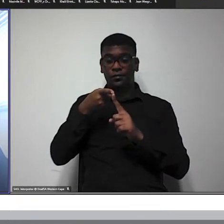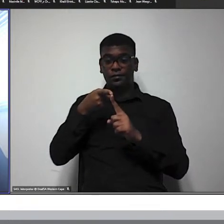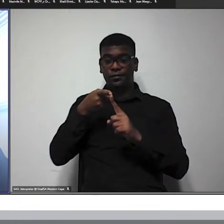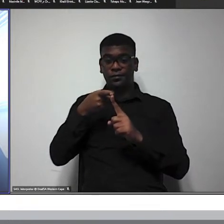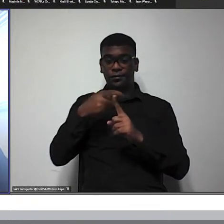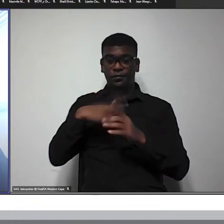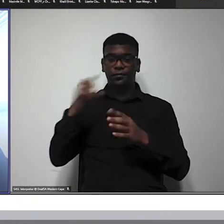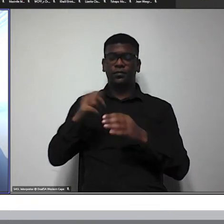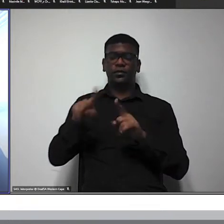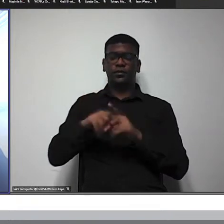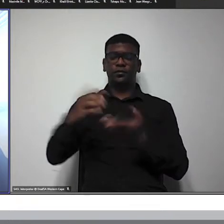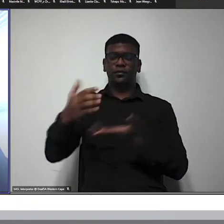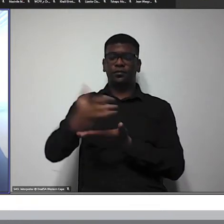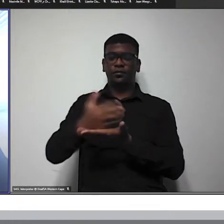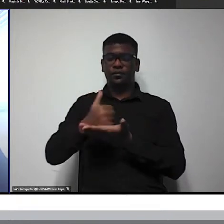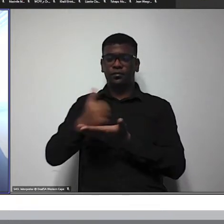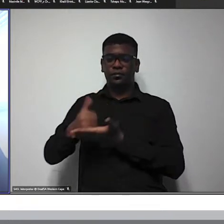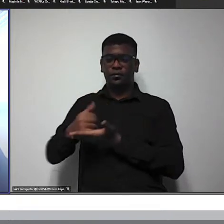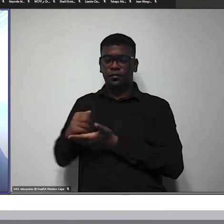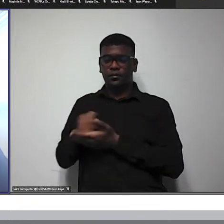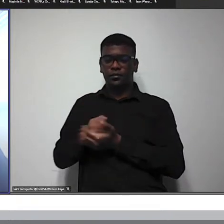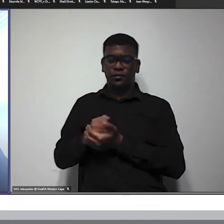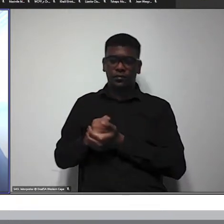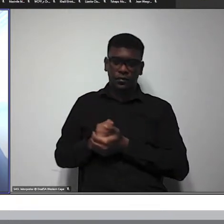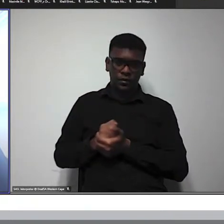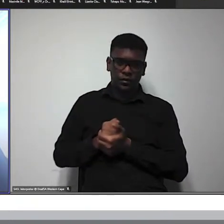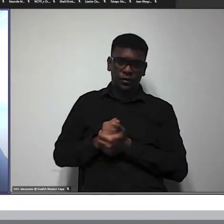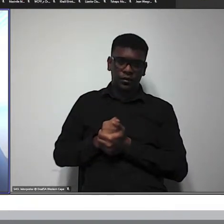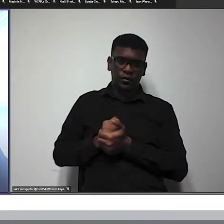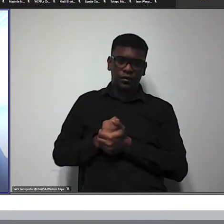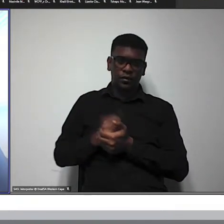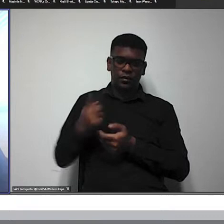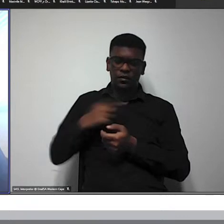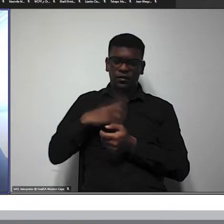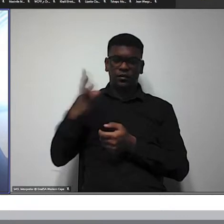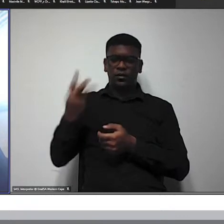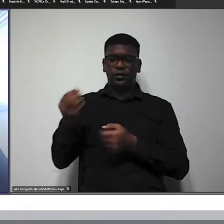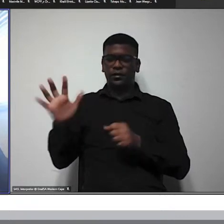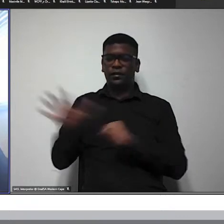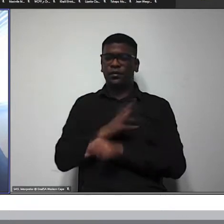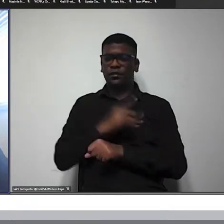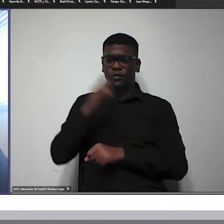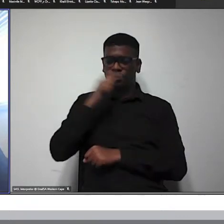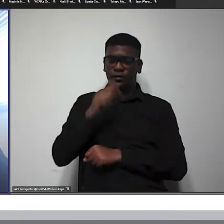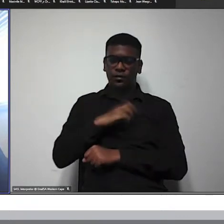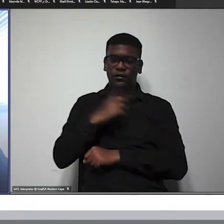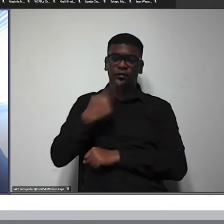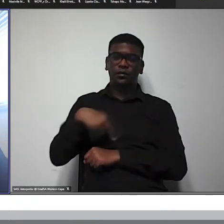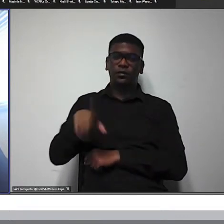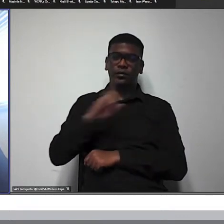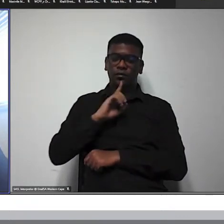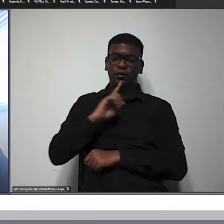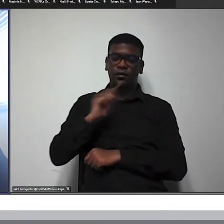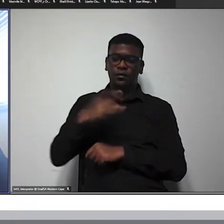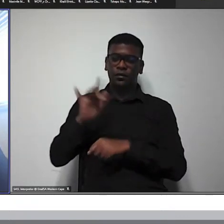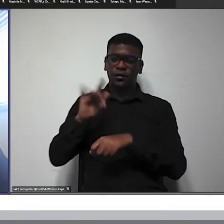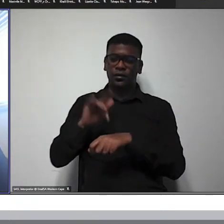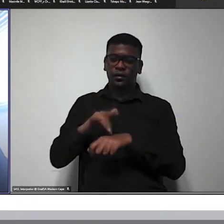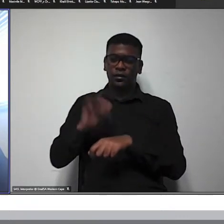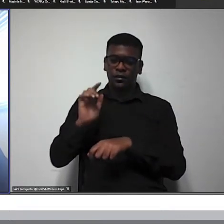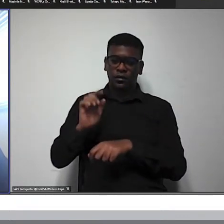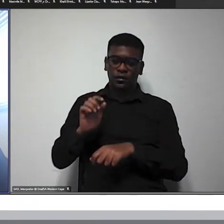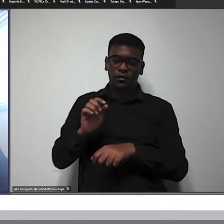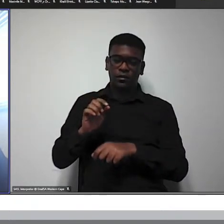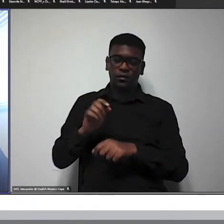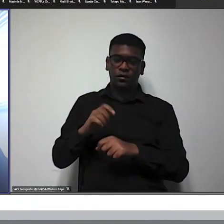gaining, you know, in this regard. I might not actually have fully, you know, answered, but I'm just, you know, just touching base actually on some actually of